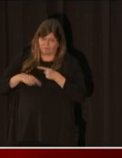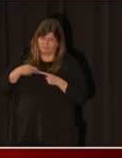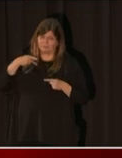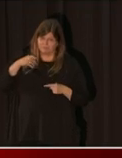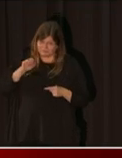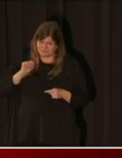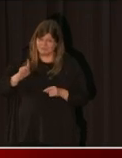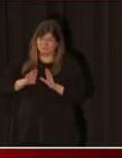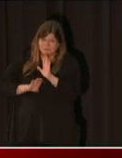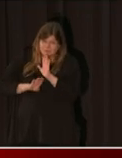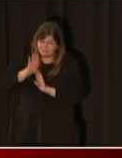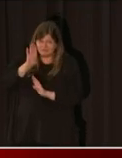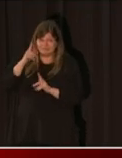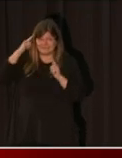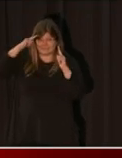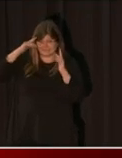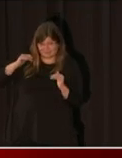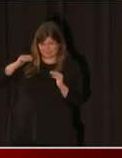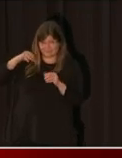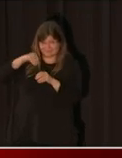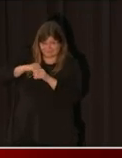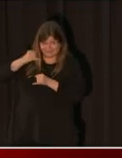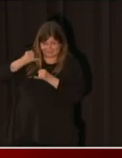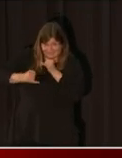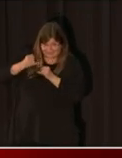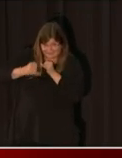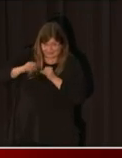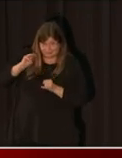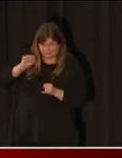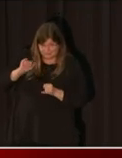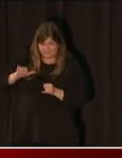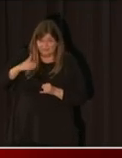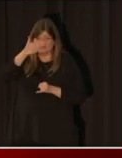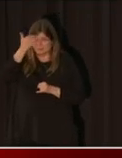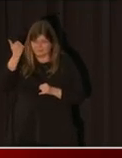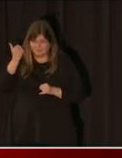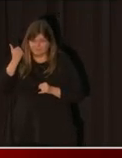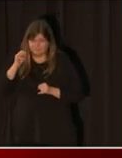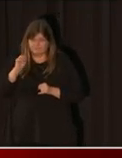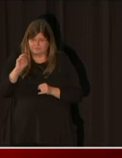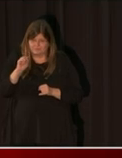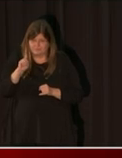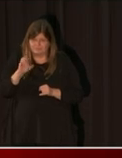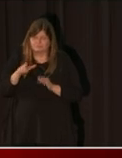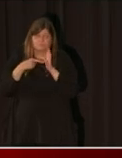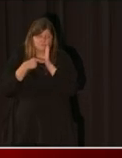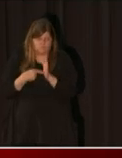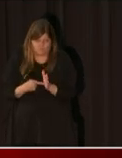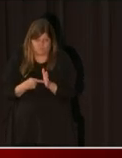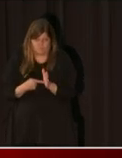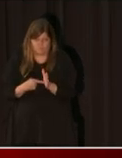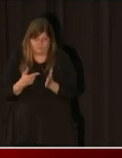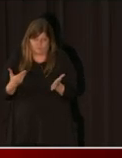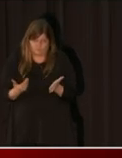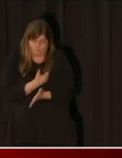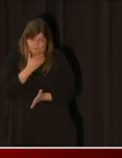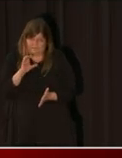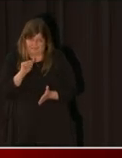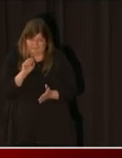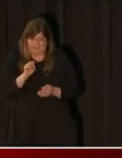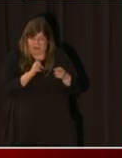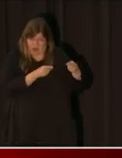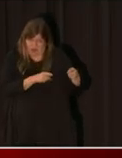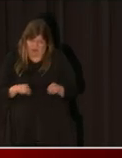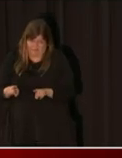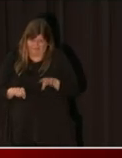in late May, some of the models that we're looking at has our number of new cases happening in late May, our peak